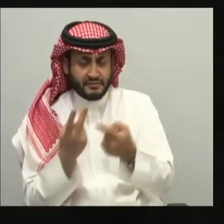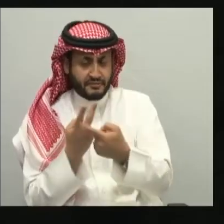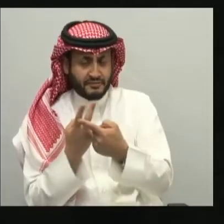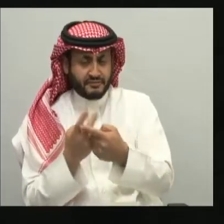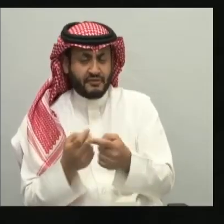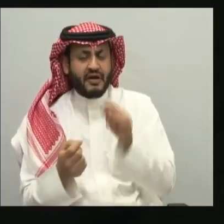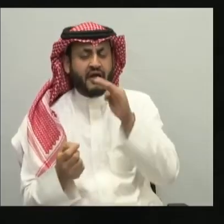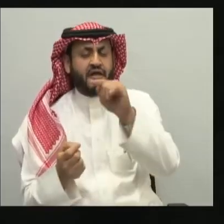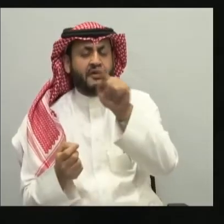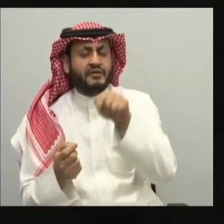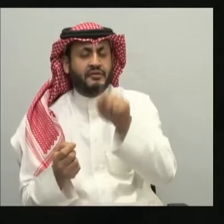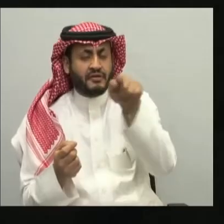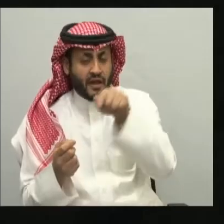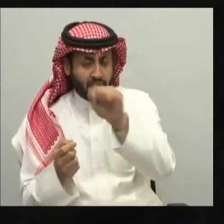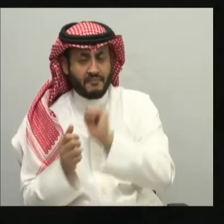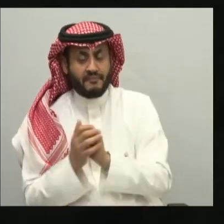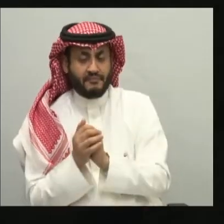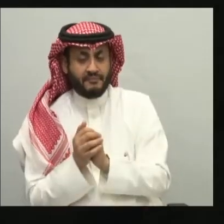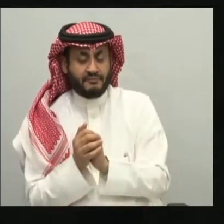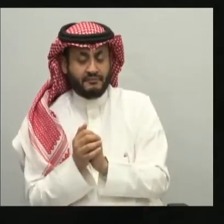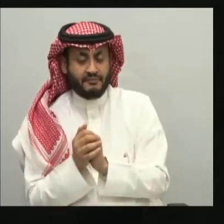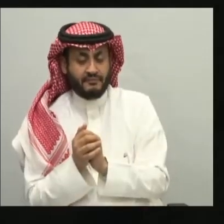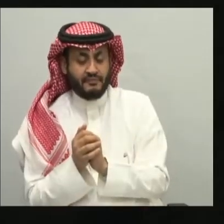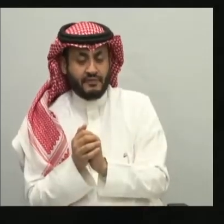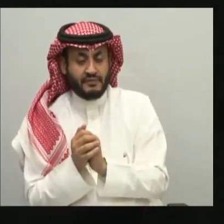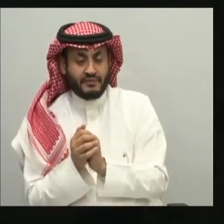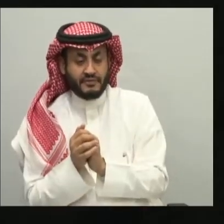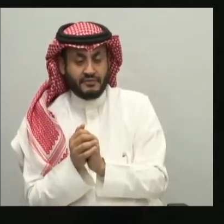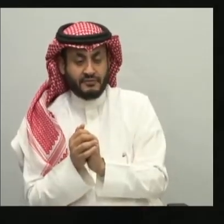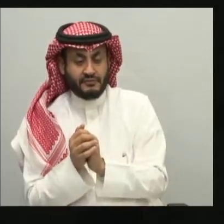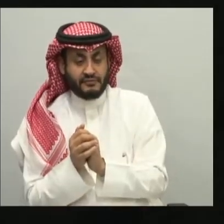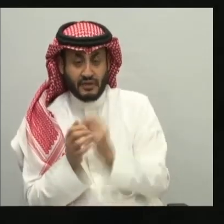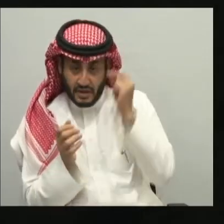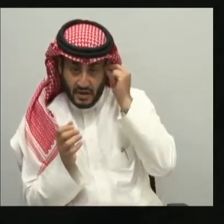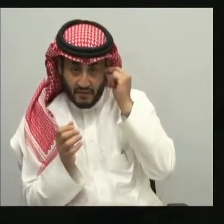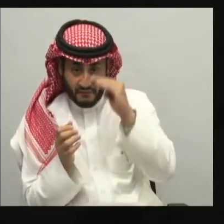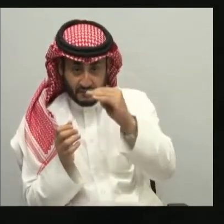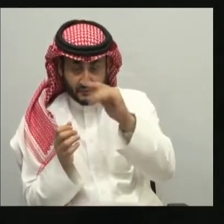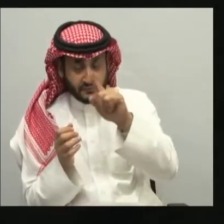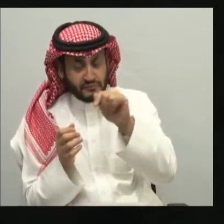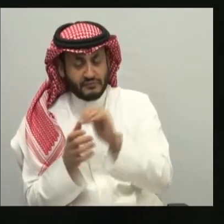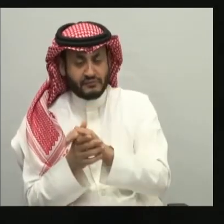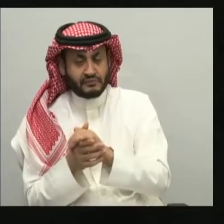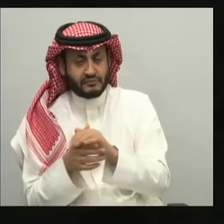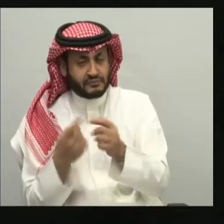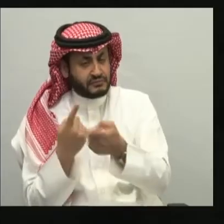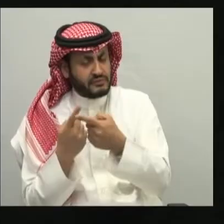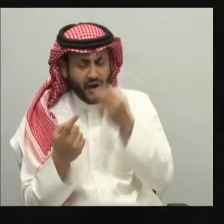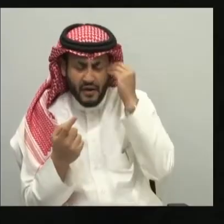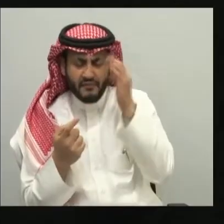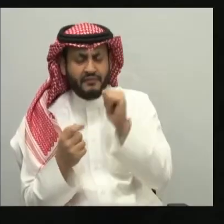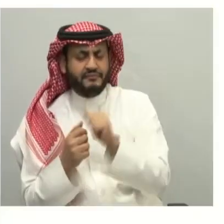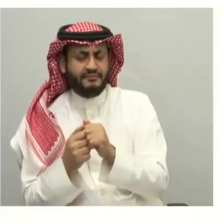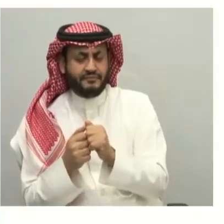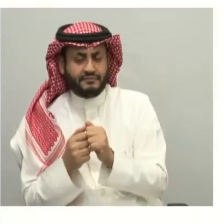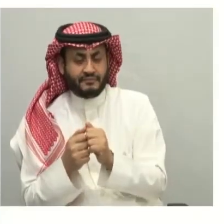a couple of questions for you. And let's see whether you know the answers from the first listening or